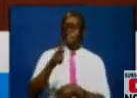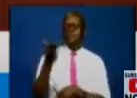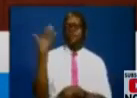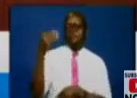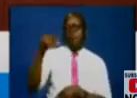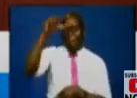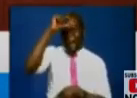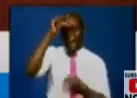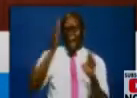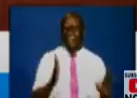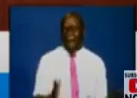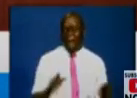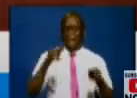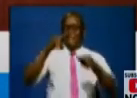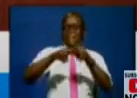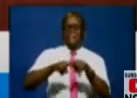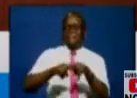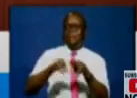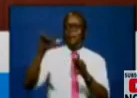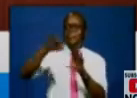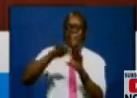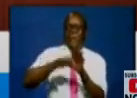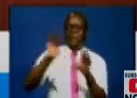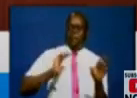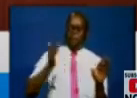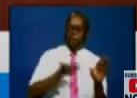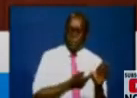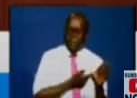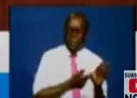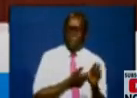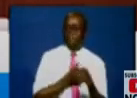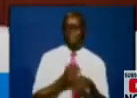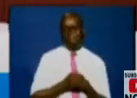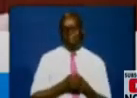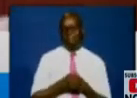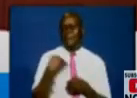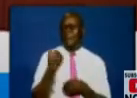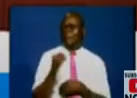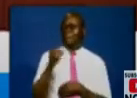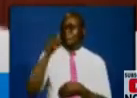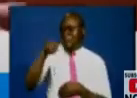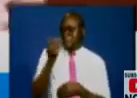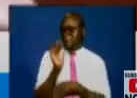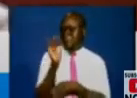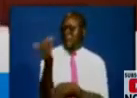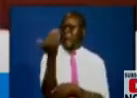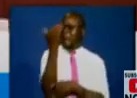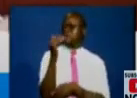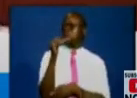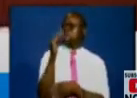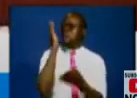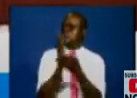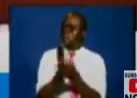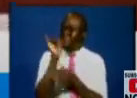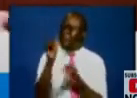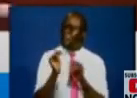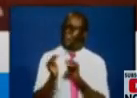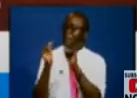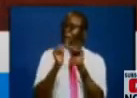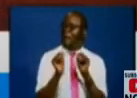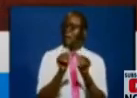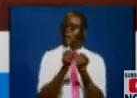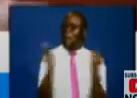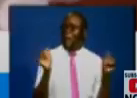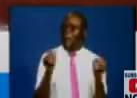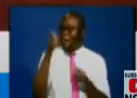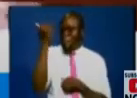governors sitting in that committee. I have to raise my eyebrow and ask myself, is it going to be fair hearing? Because there's